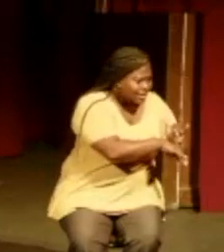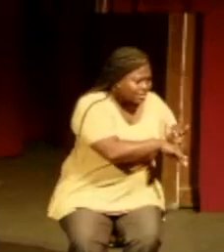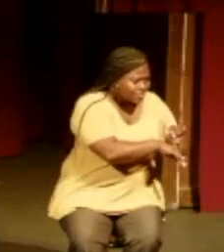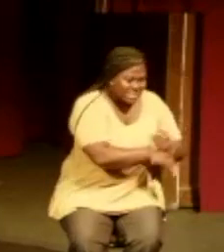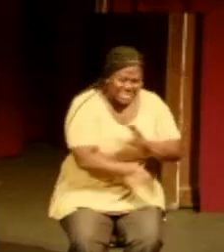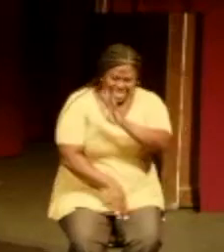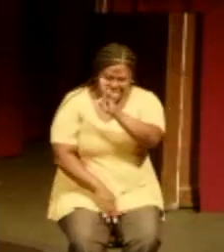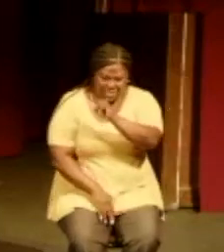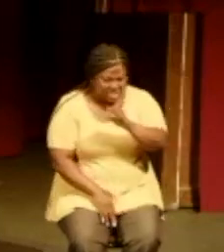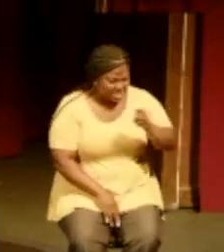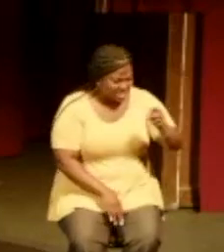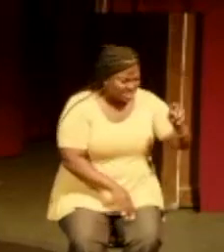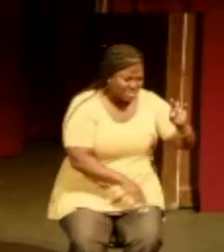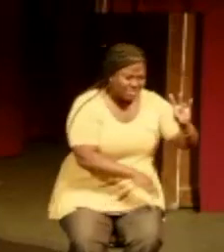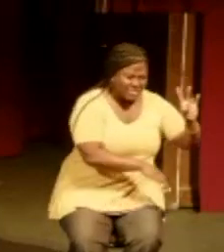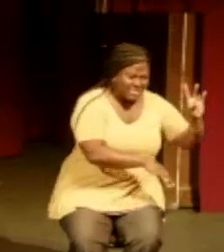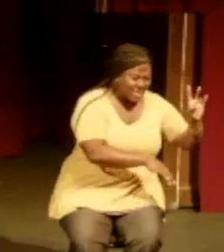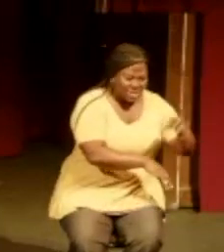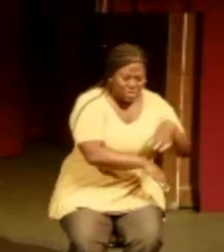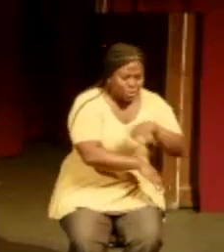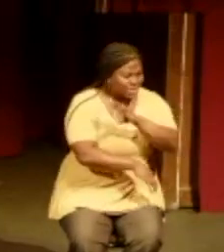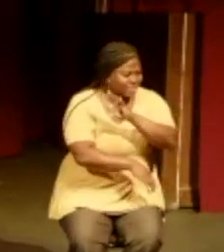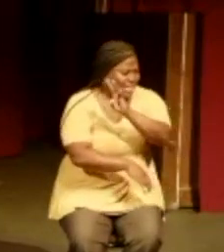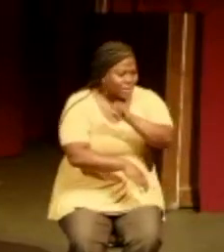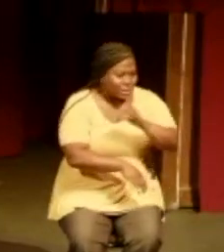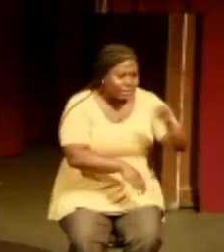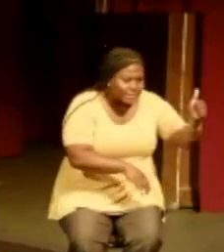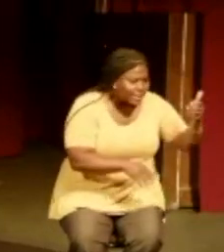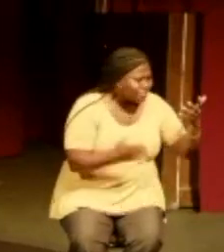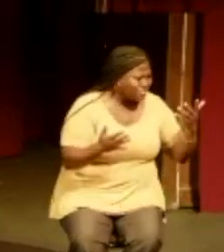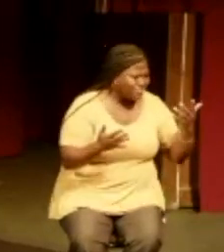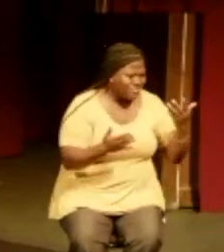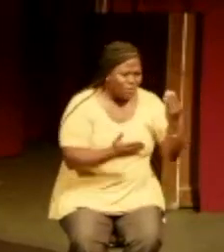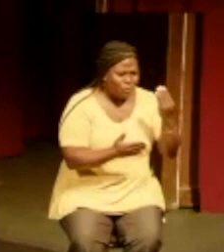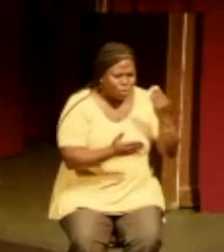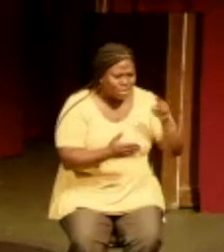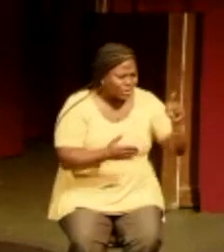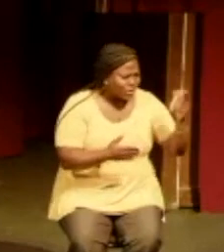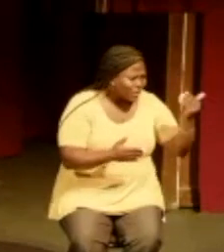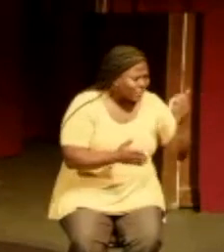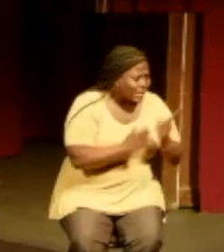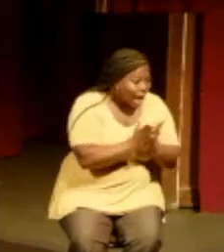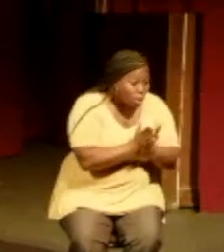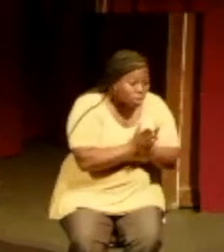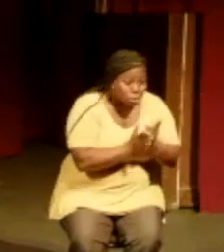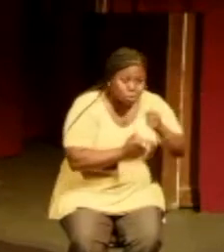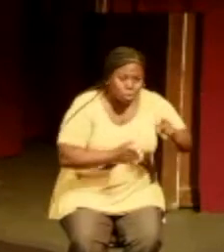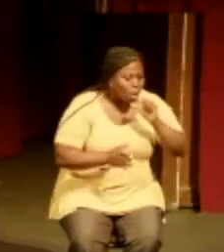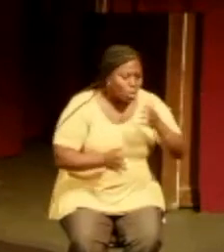15 hours. It happens repeatedly in the spring, and nobody complains because we've got graduation.